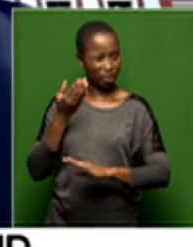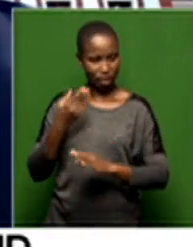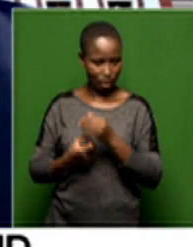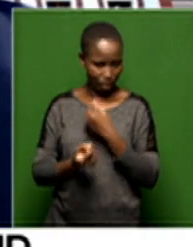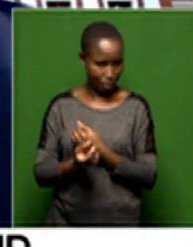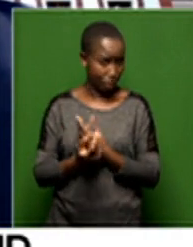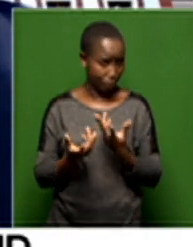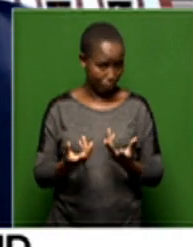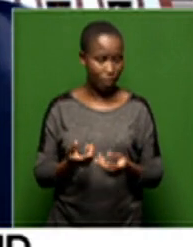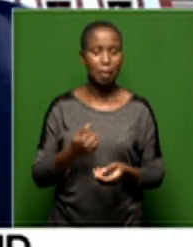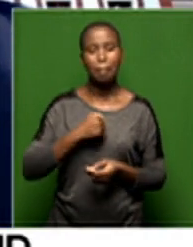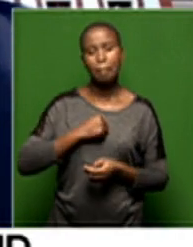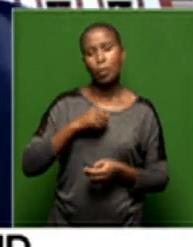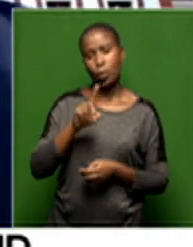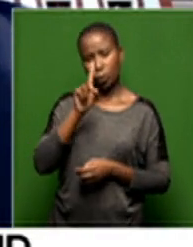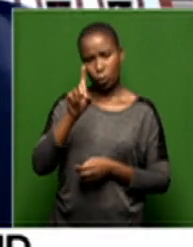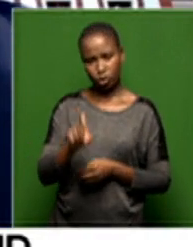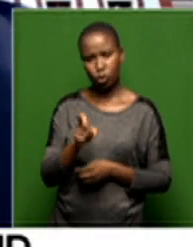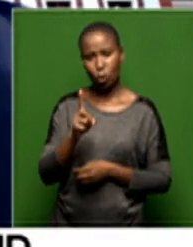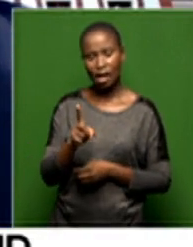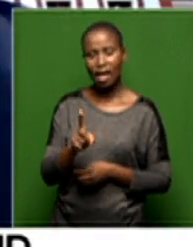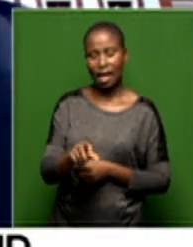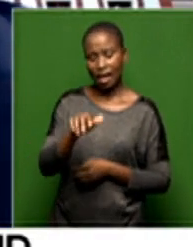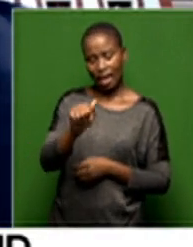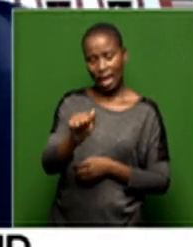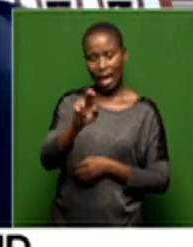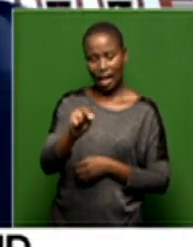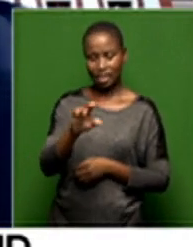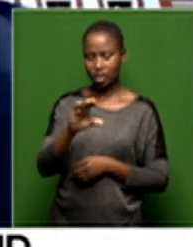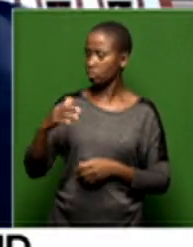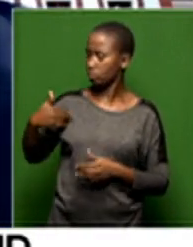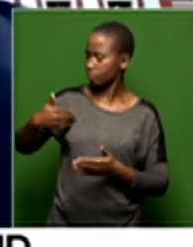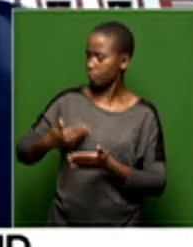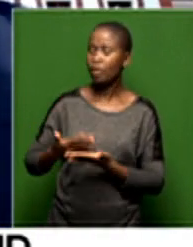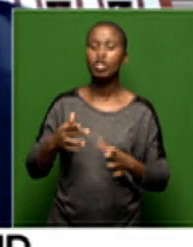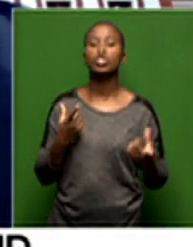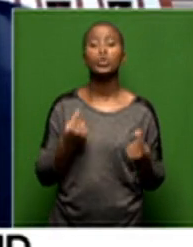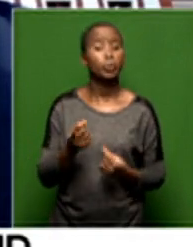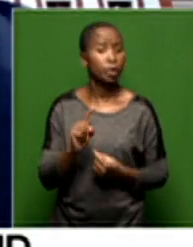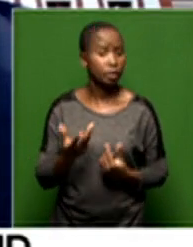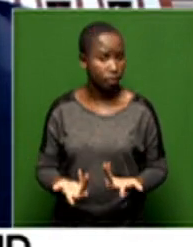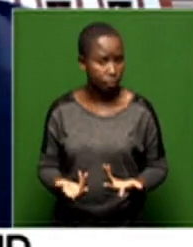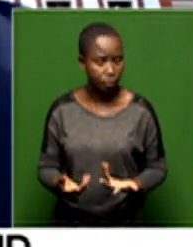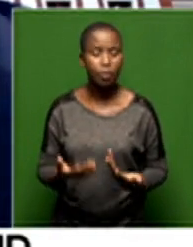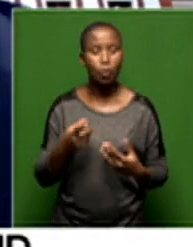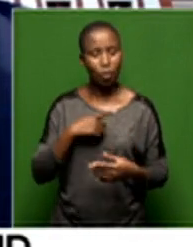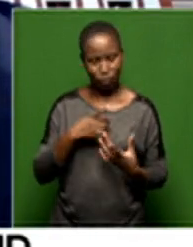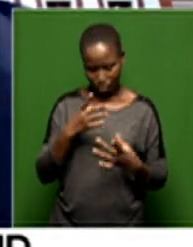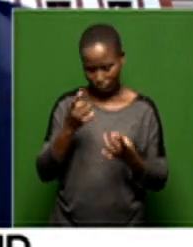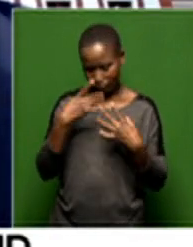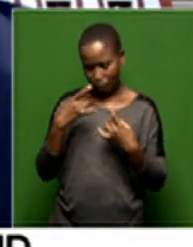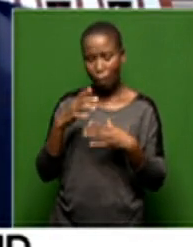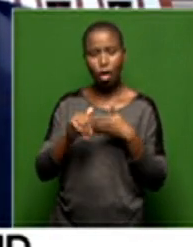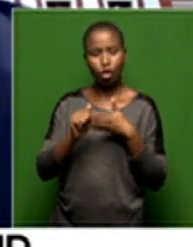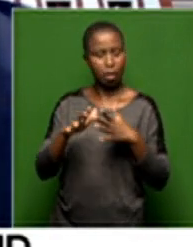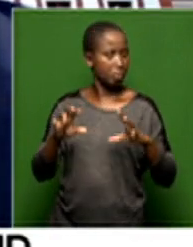obviously, my question to you is, what has the ANC done? You've mentioned incredible leaders before you